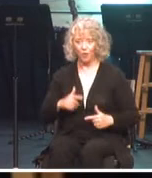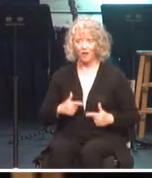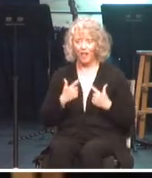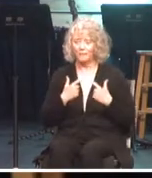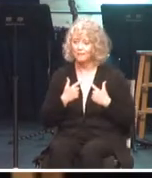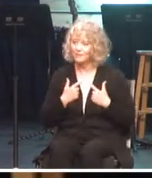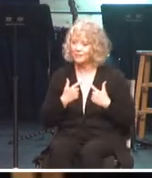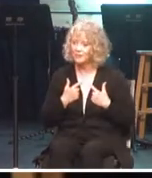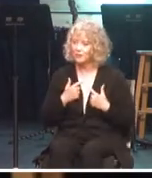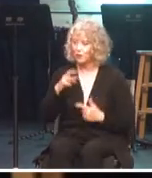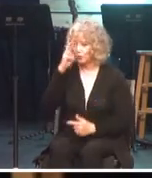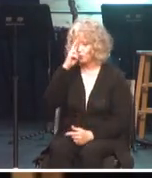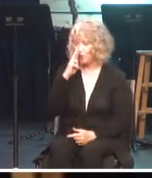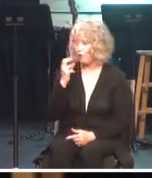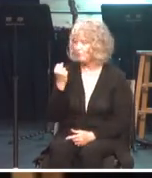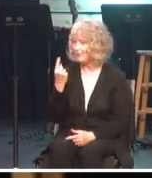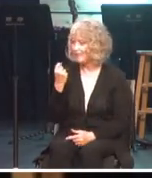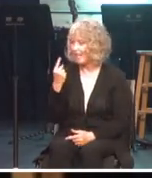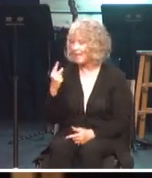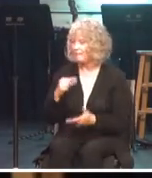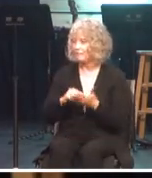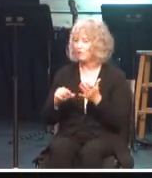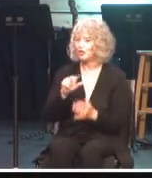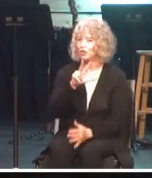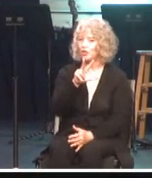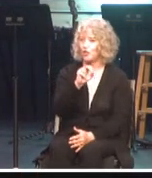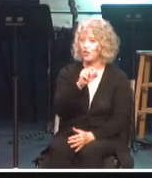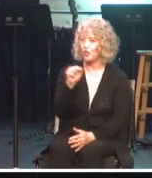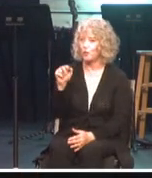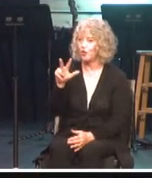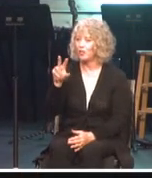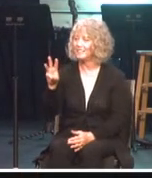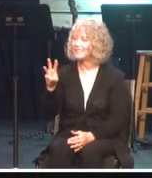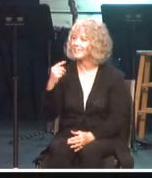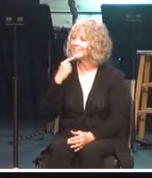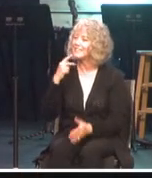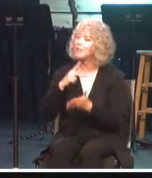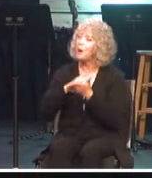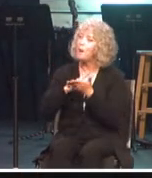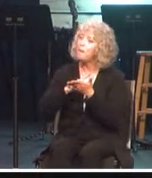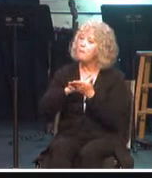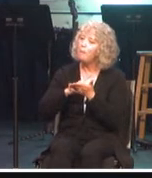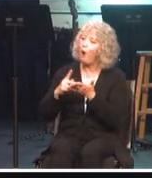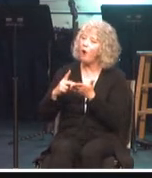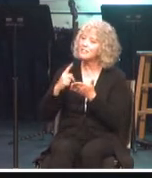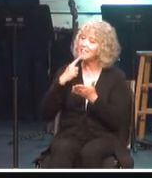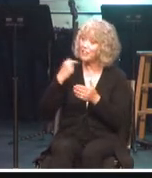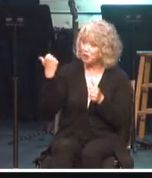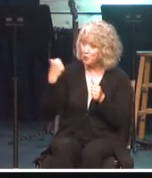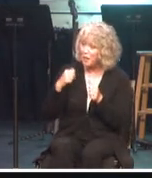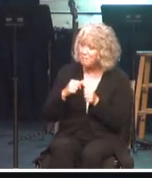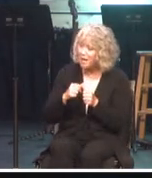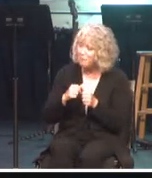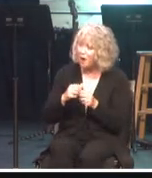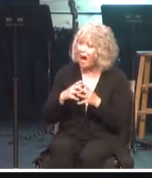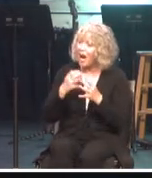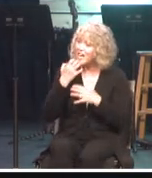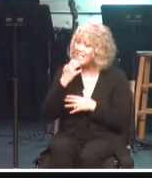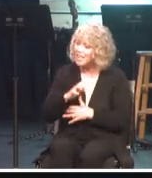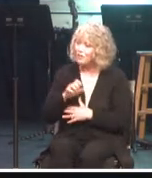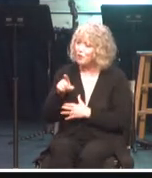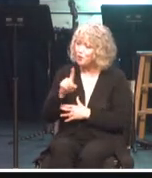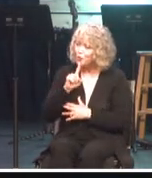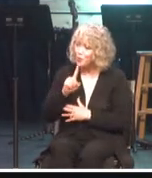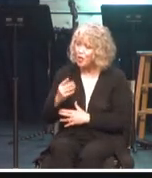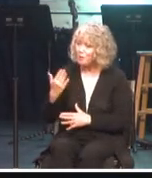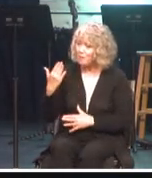What you see in Romans 11, verses 30 through 36, is that Paul recalls our depravity before God